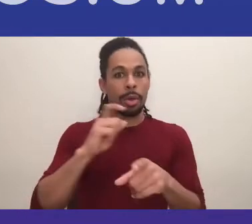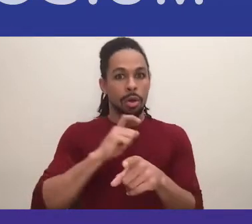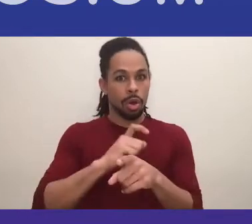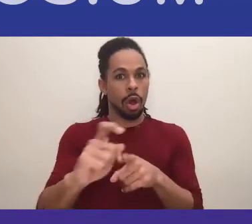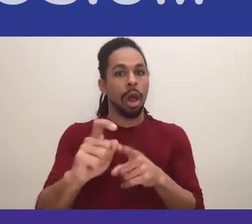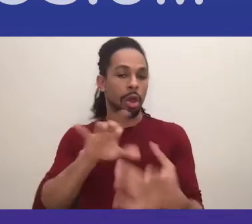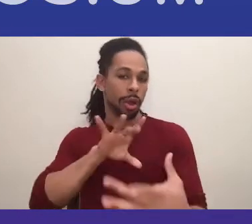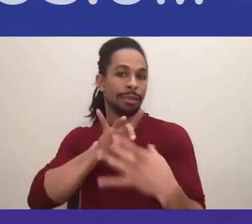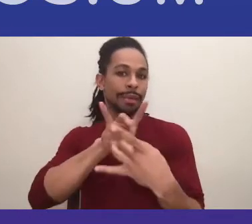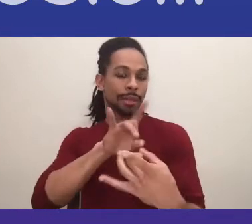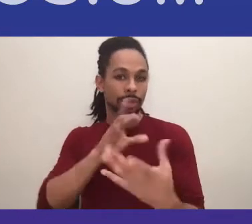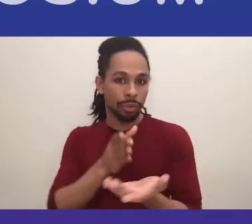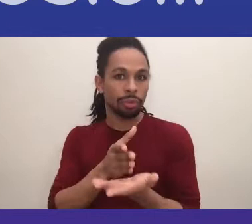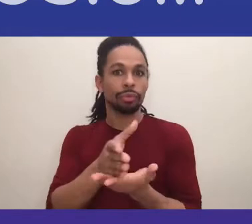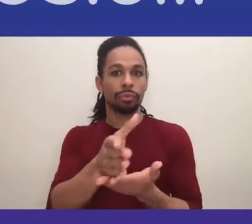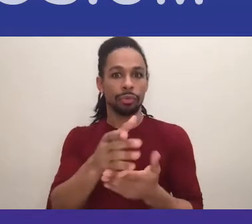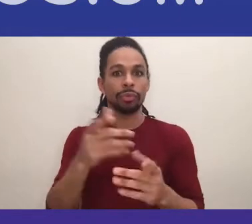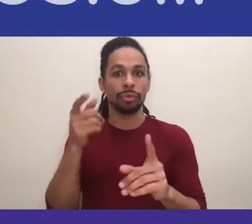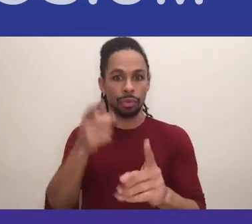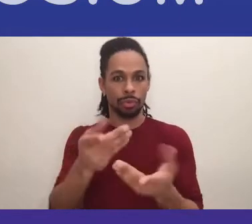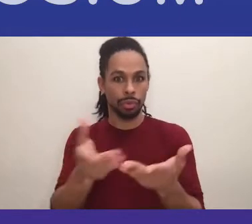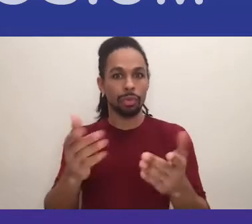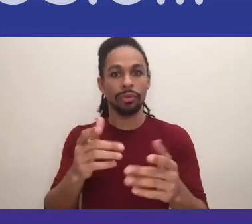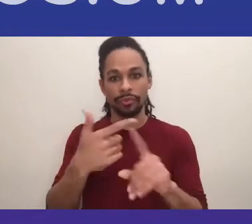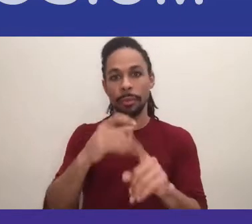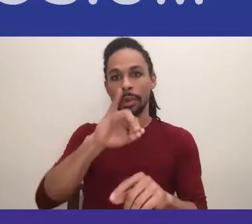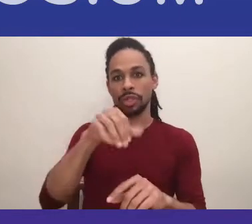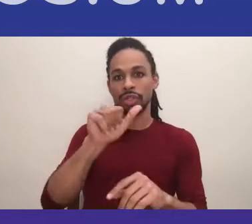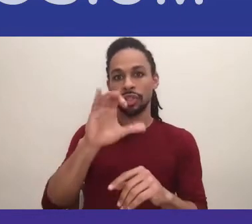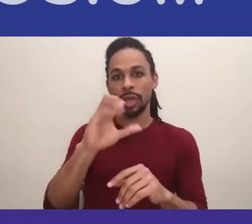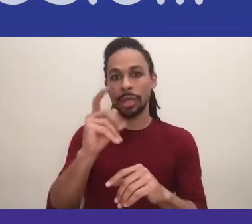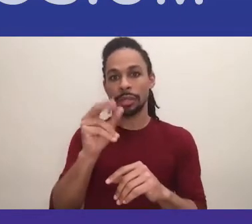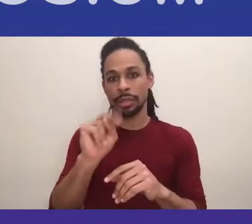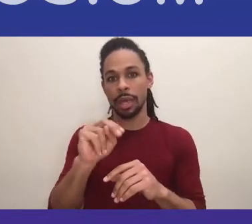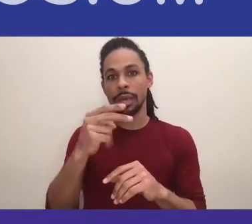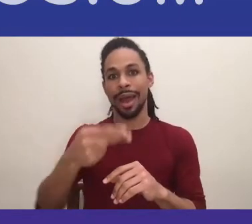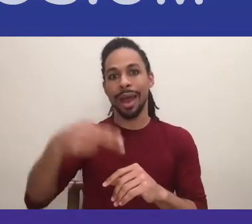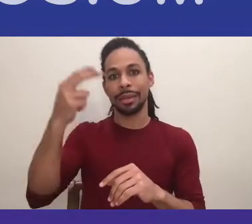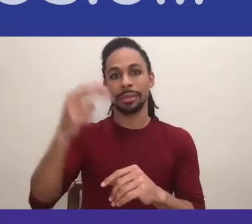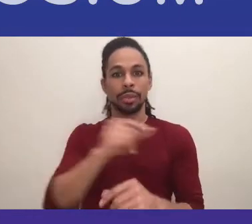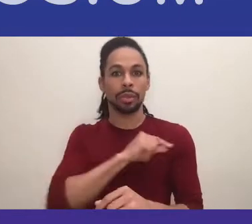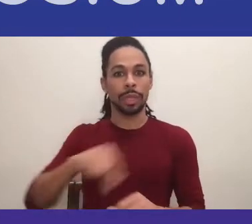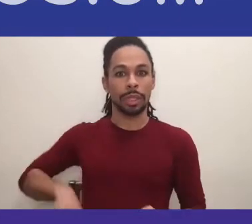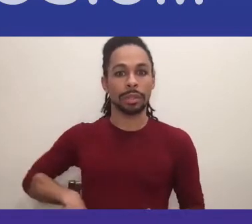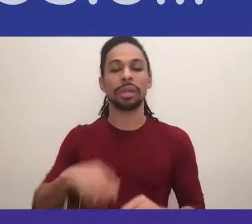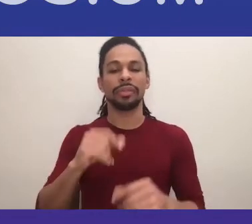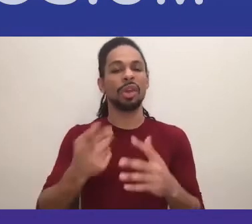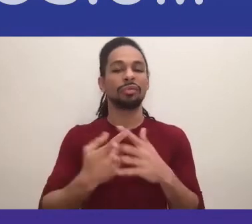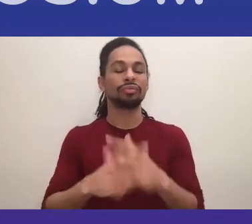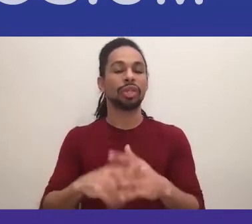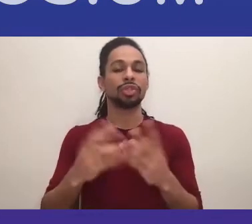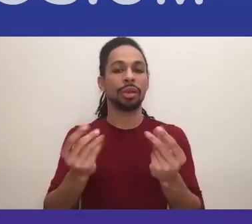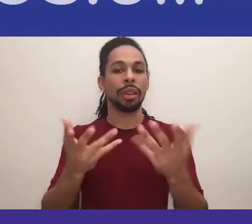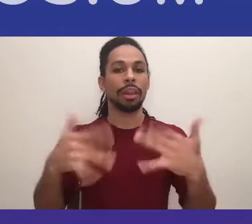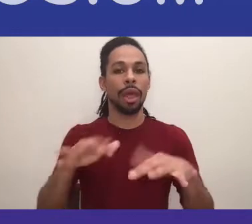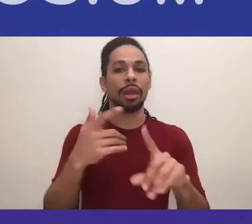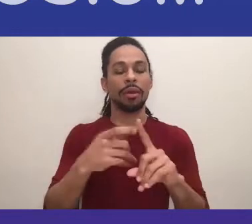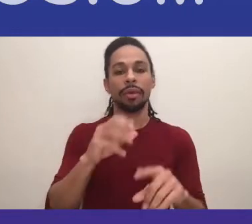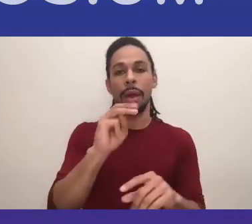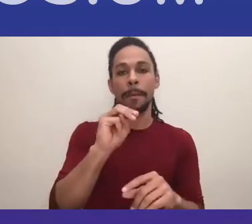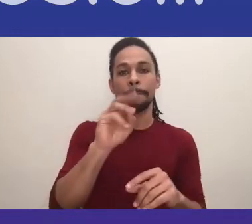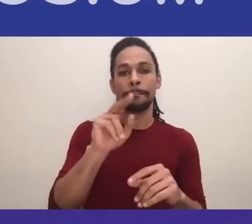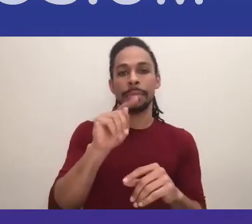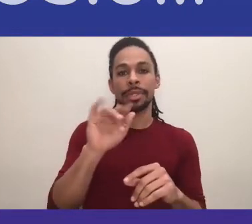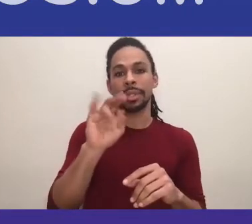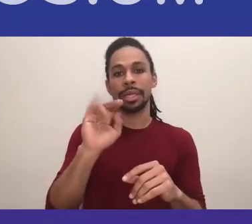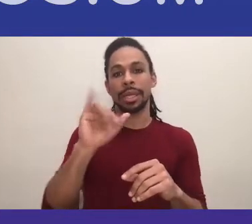connecting with you from Jackson Heights, Queens, the land, original land of the Matinicock.